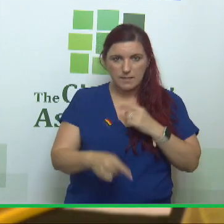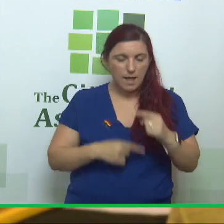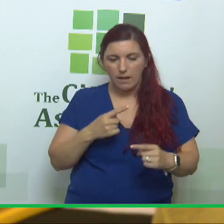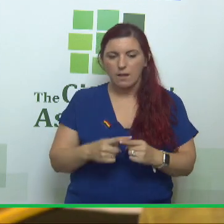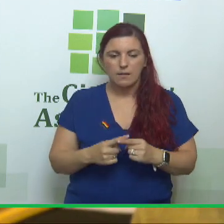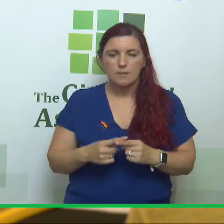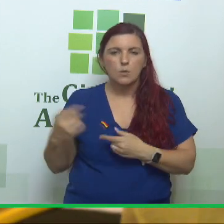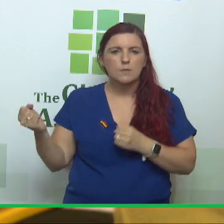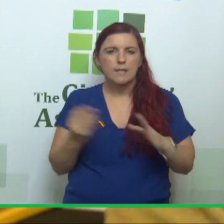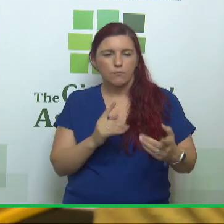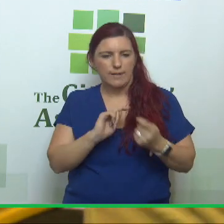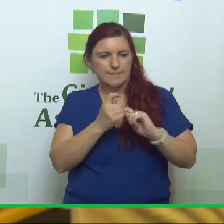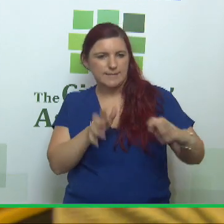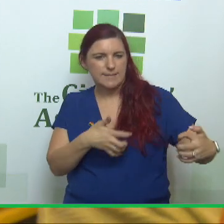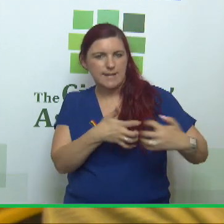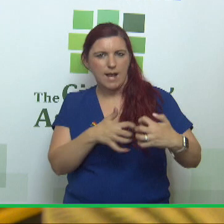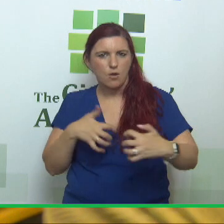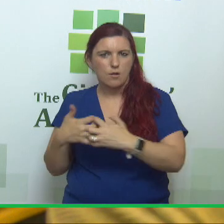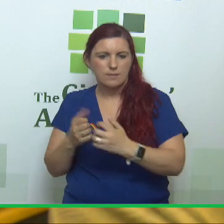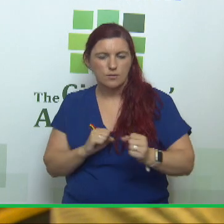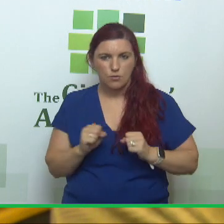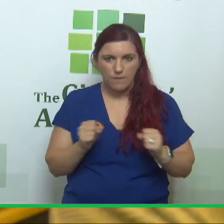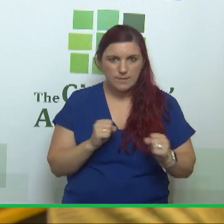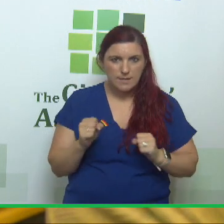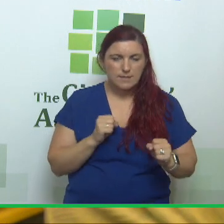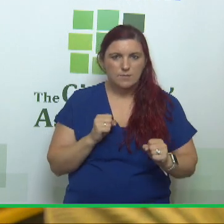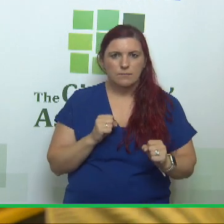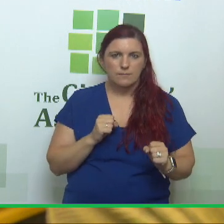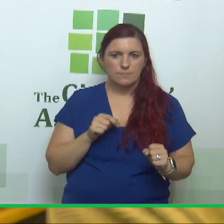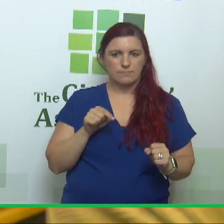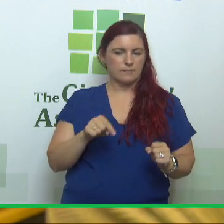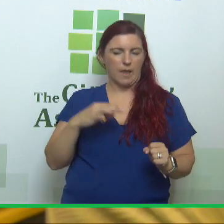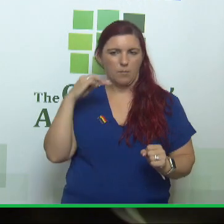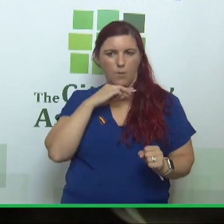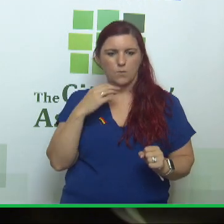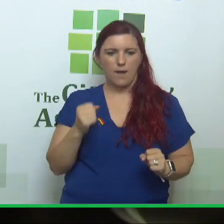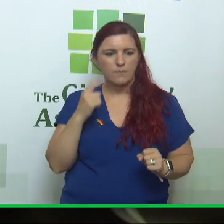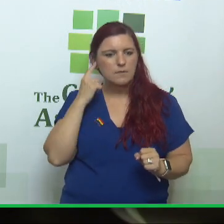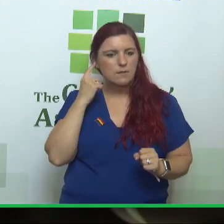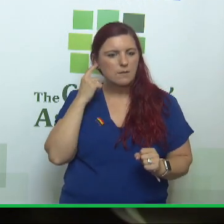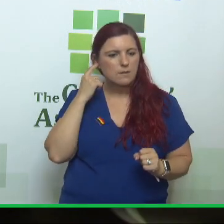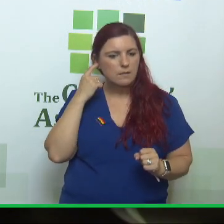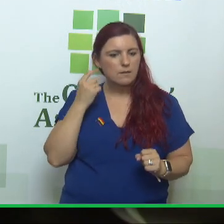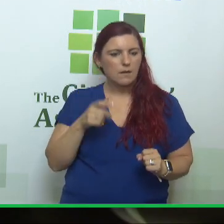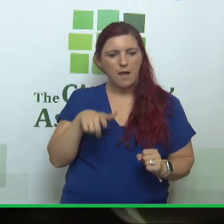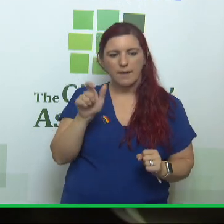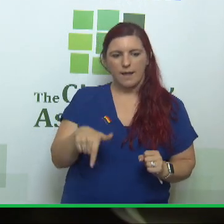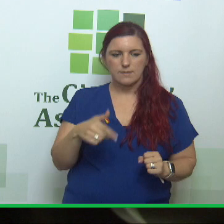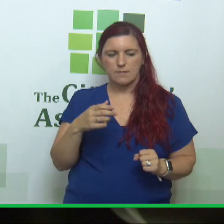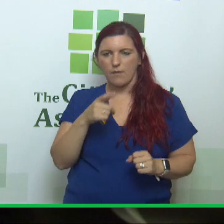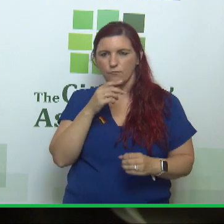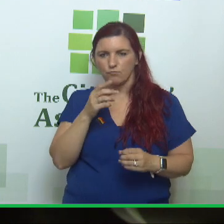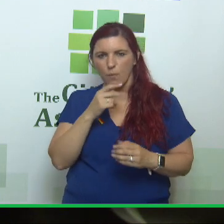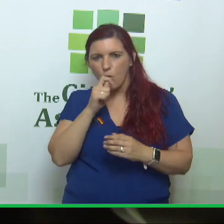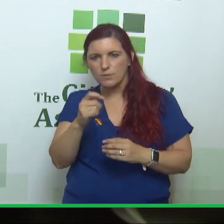services. As Tony said, there's no such thing as a hard-to-reach group, only hard-to-reach services. Our clients encounter loads of barriers and health